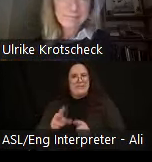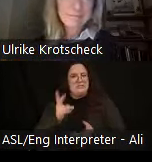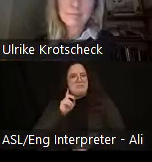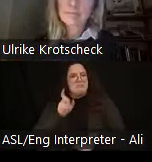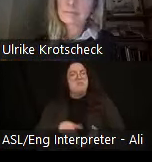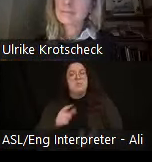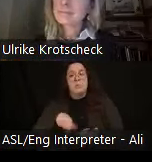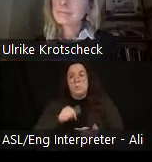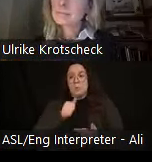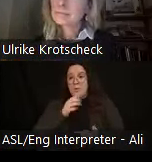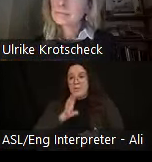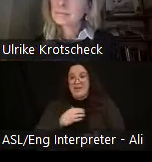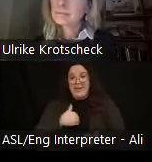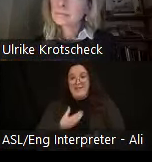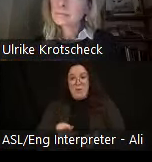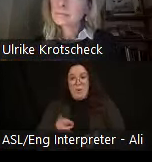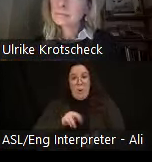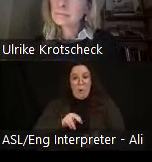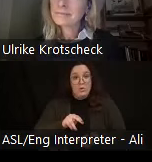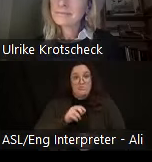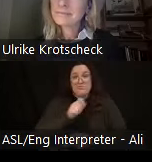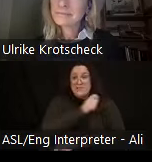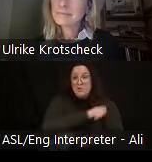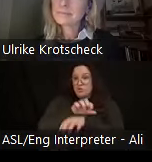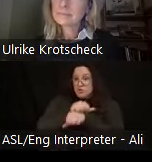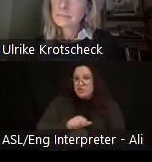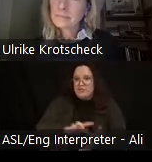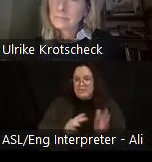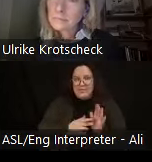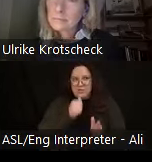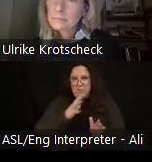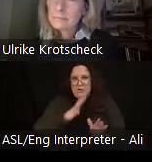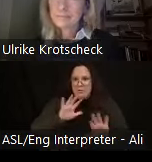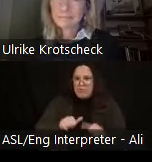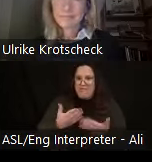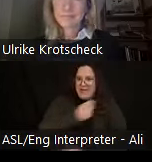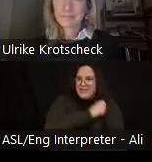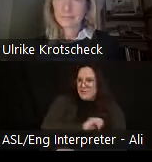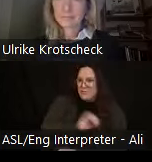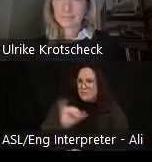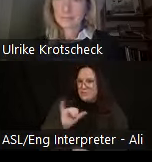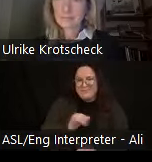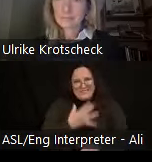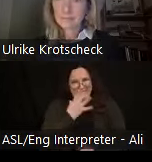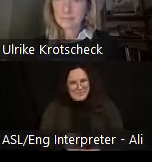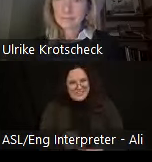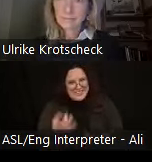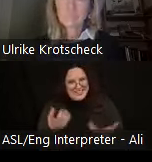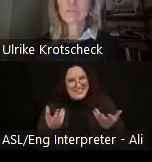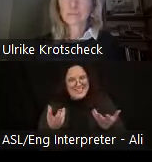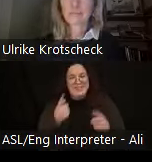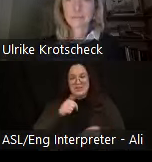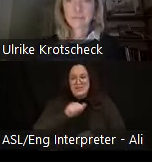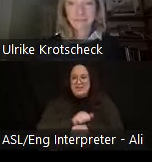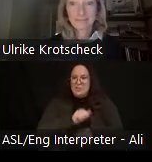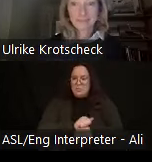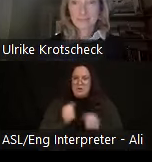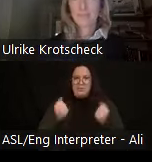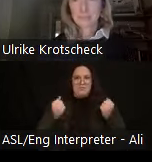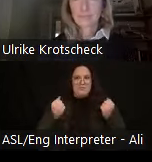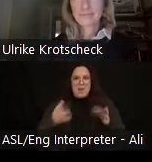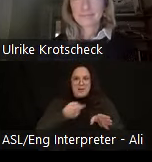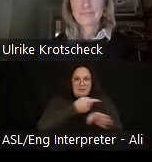their own tattooing tradition, they're being tattooed by women. So I think that's fascinating. And, you know, these are things that show us that this work has a lot of new